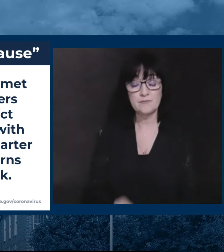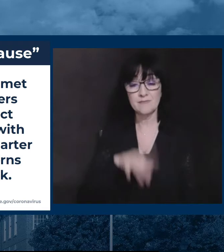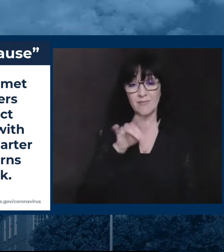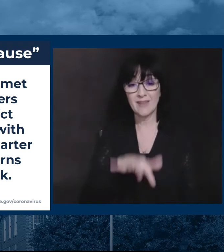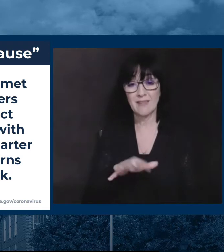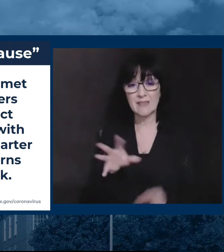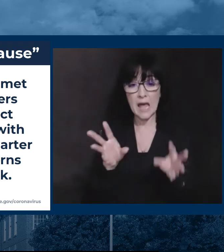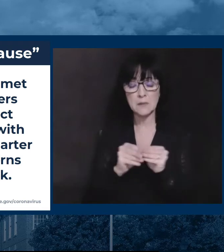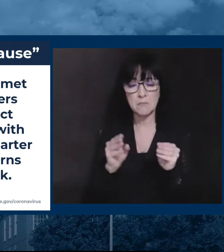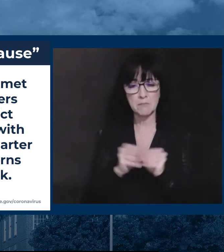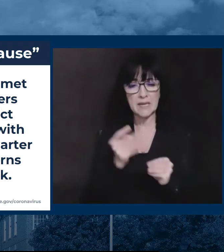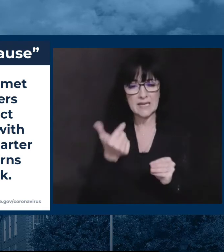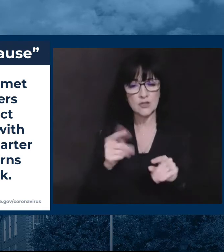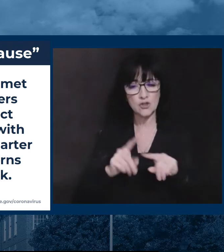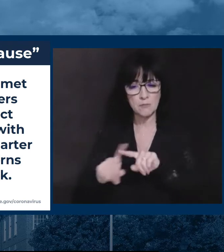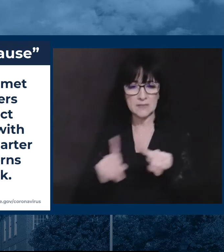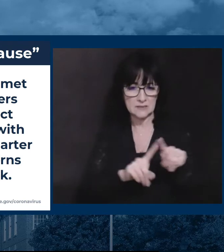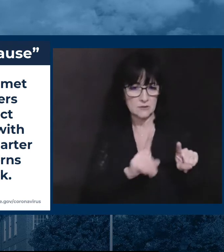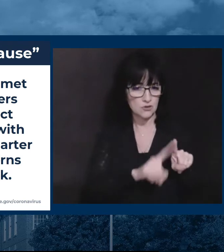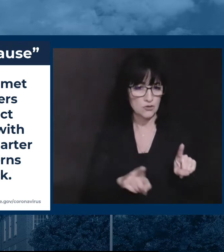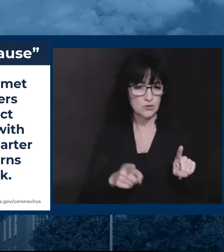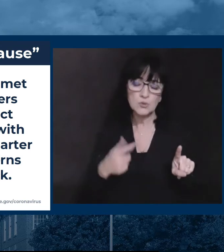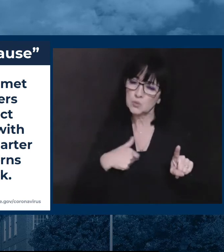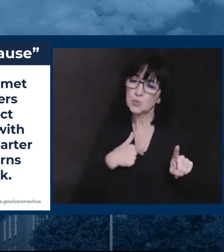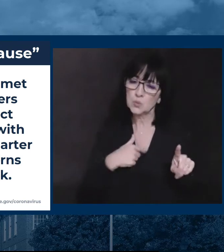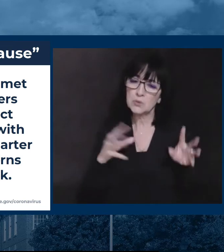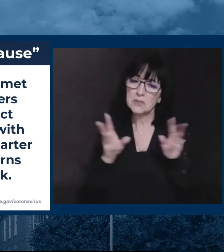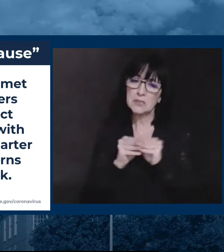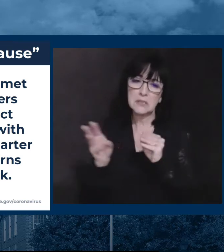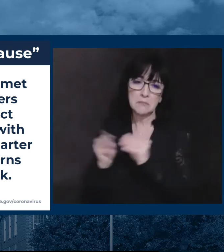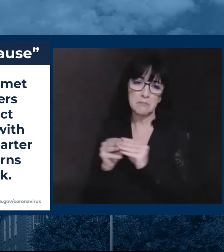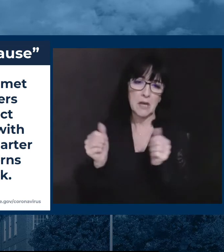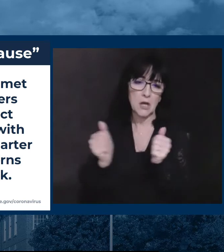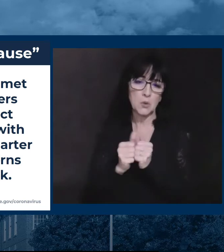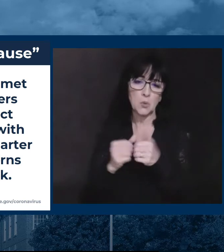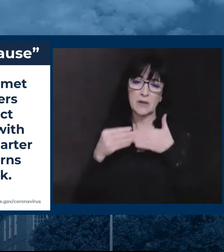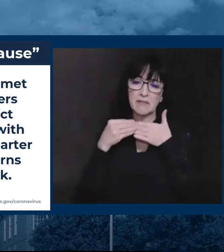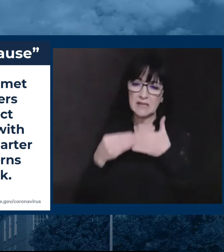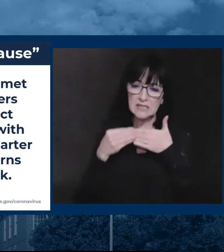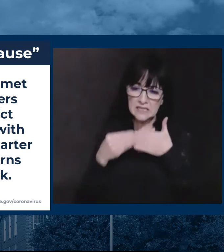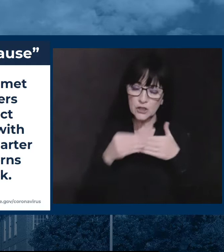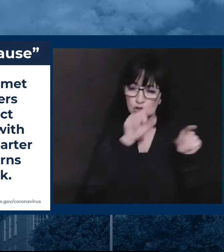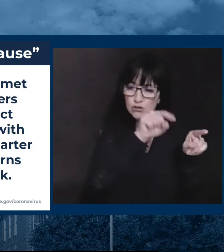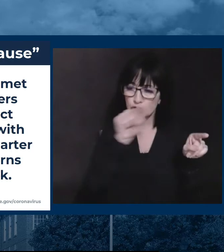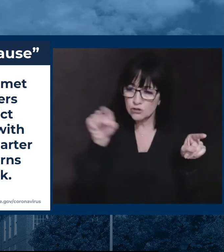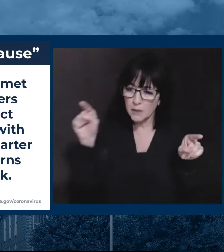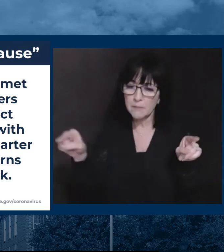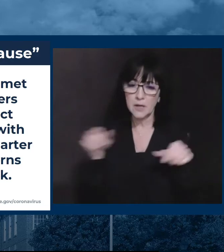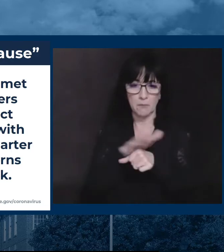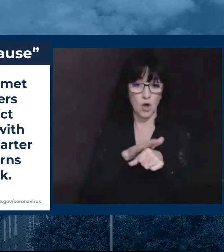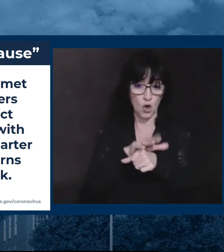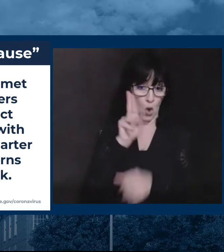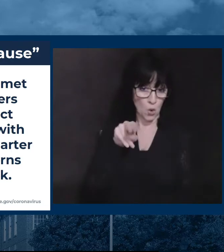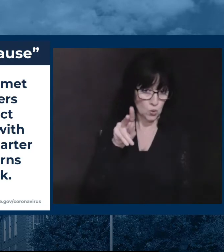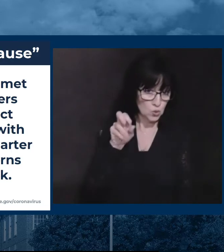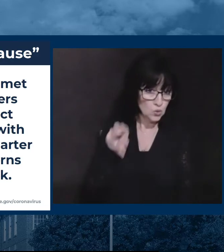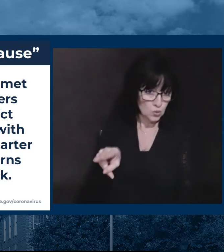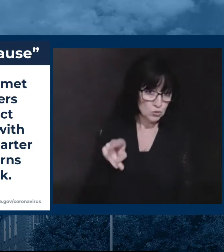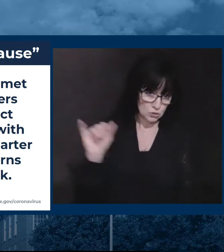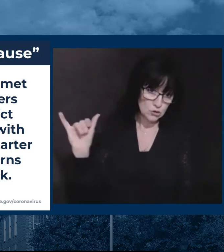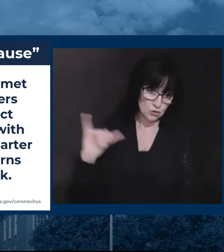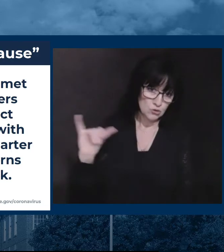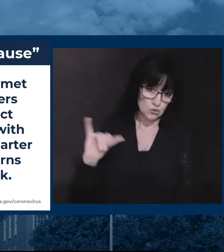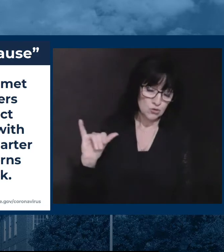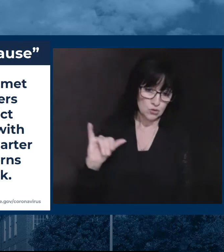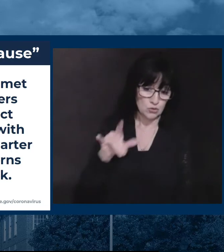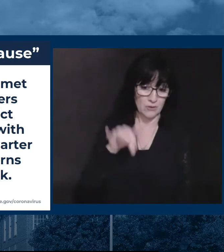but generally we met with leadership teams from the district administration and members of the local unions in groups that ranged in